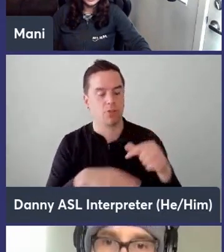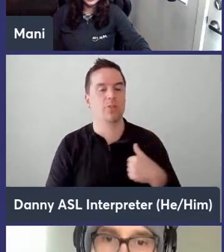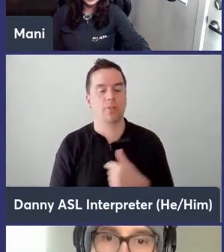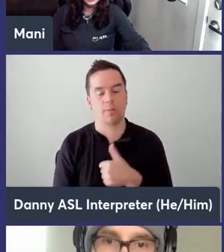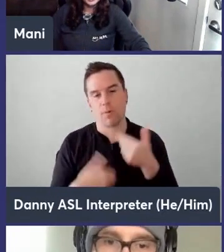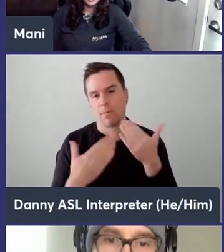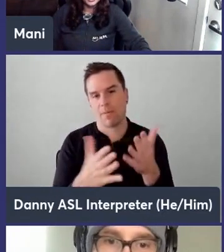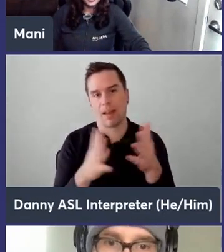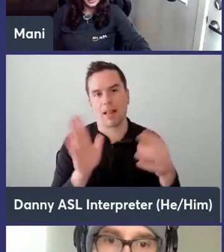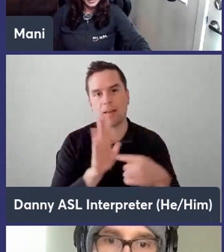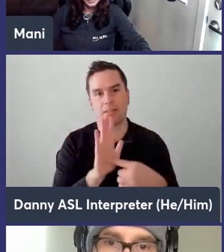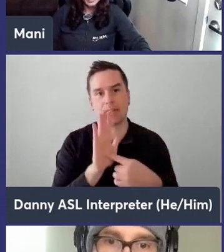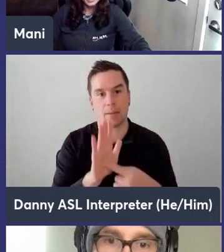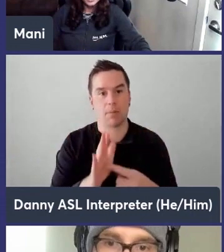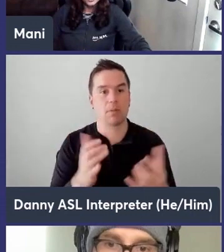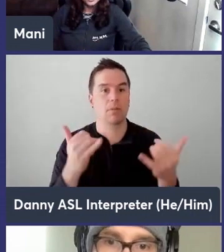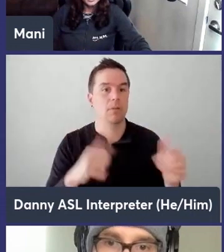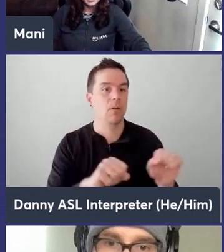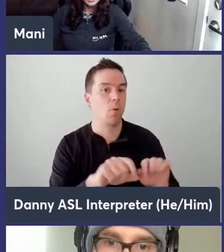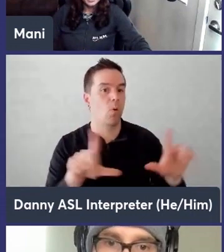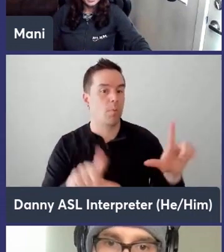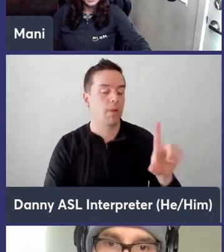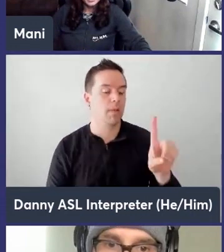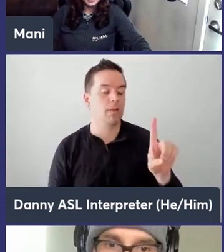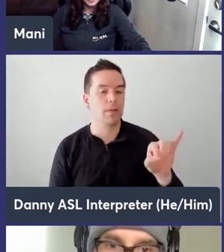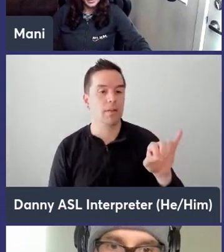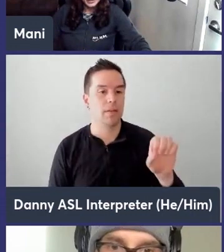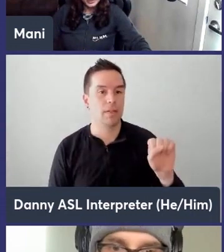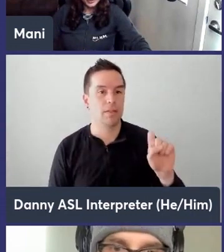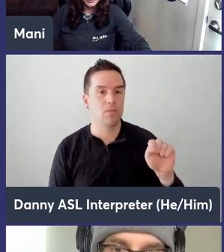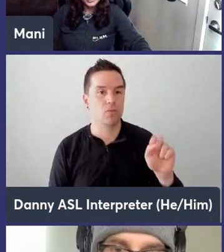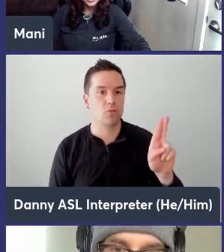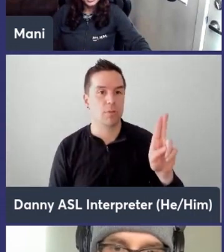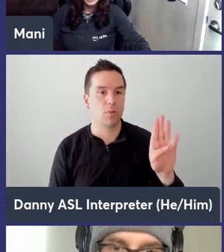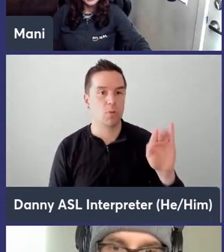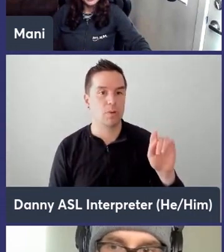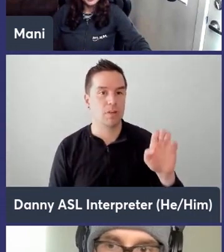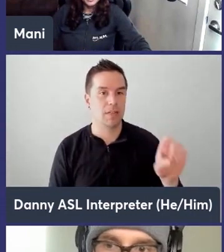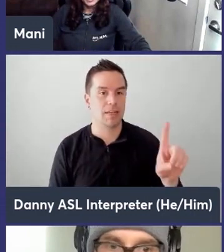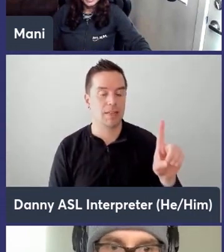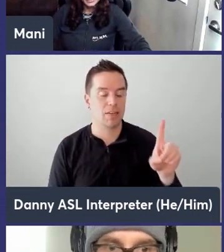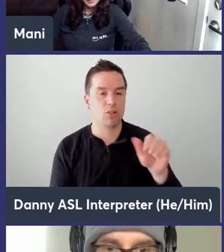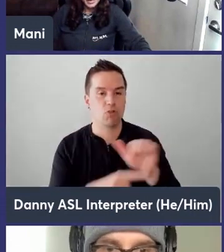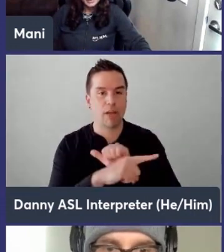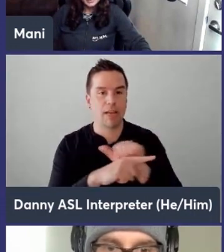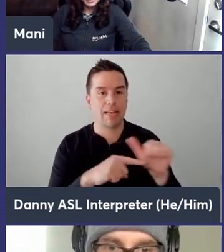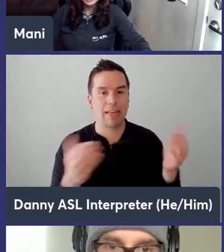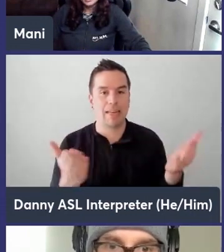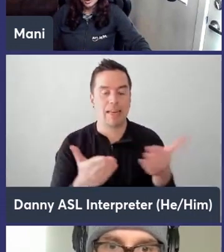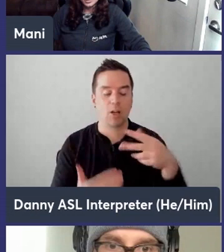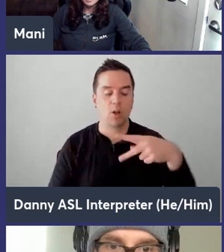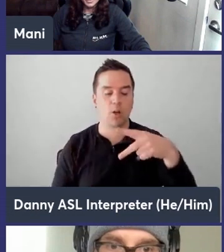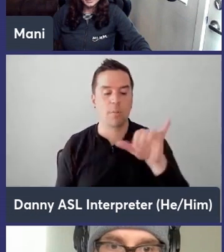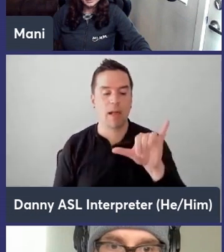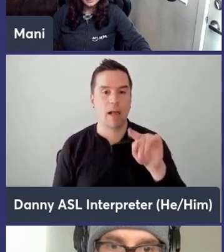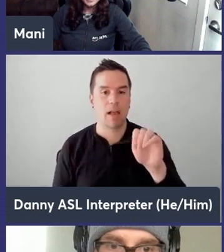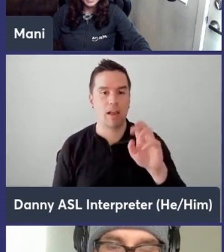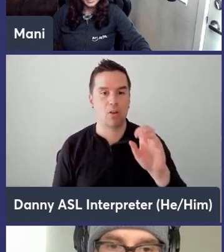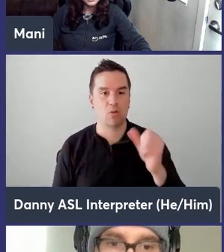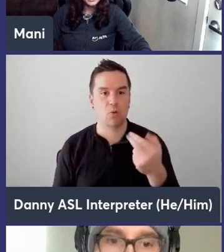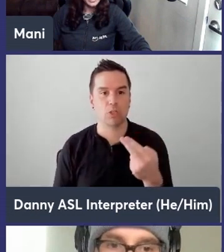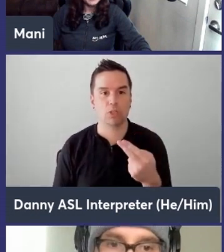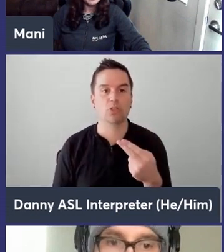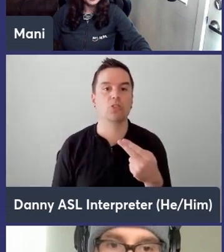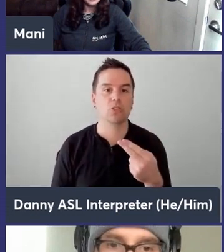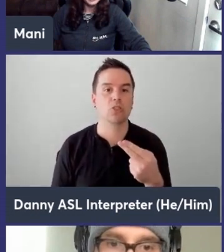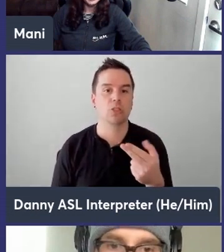can go to distributed training. Over here in the PyTorch, with the data parallel, with the model parallel, we